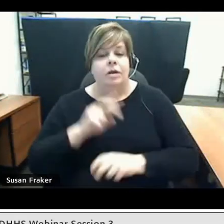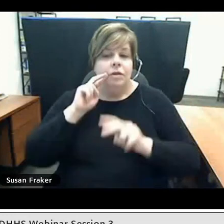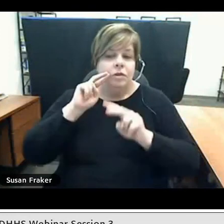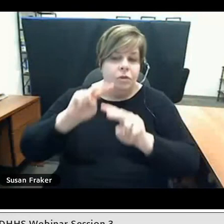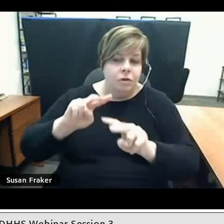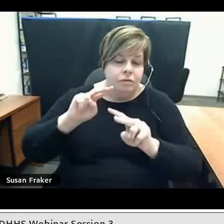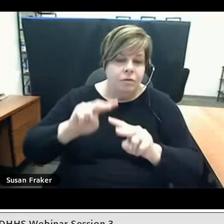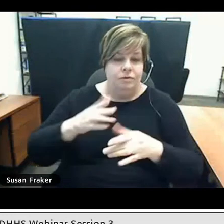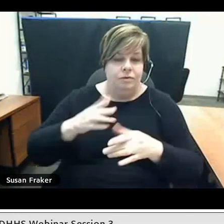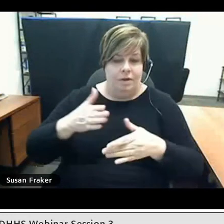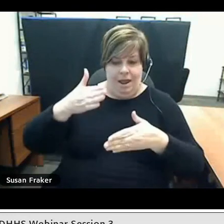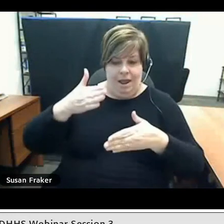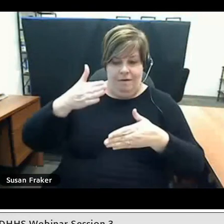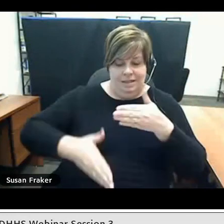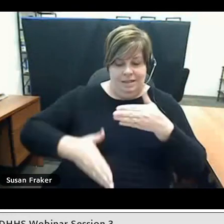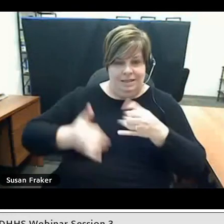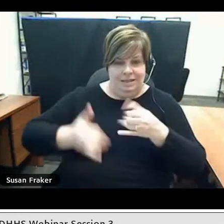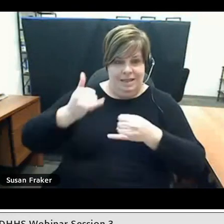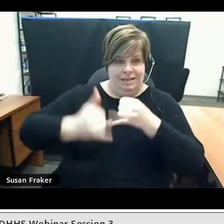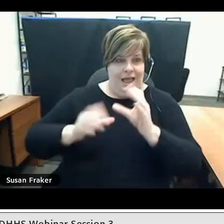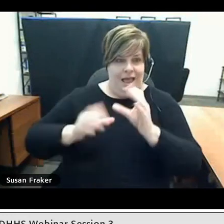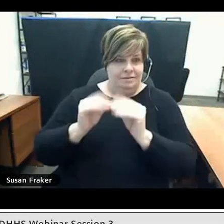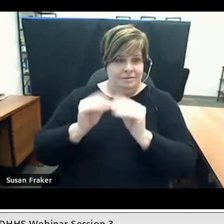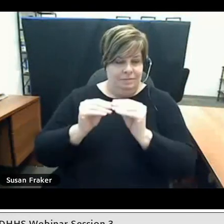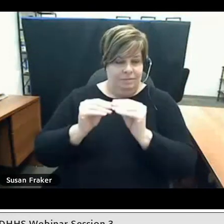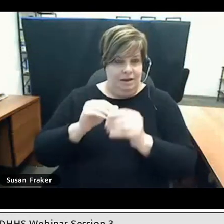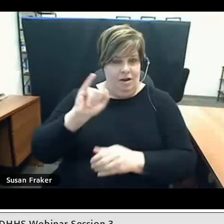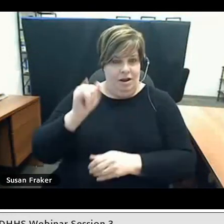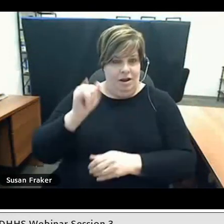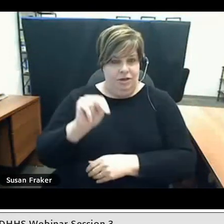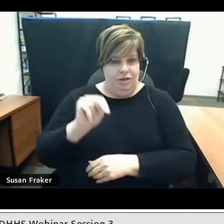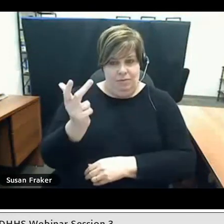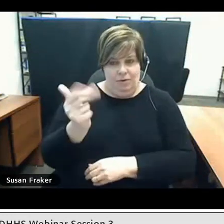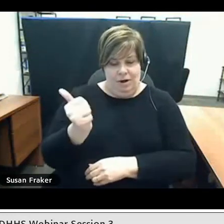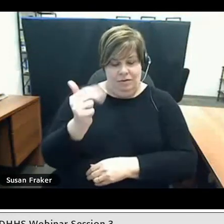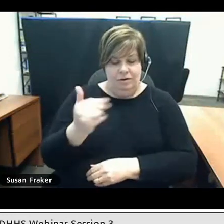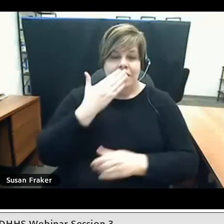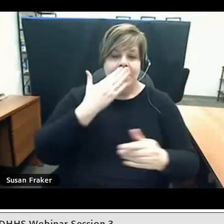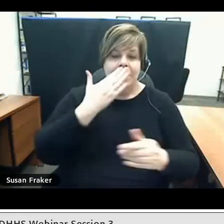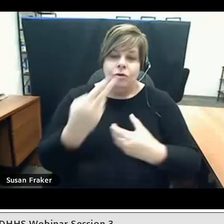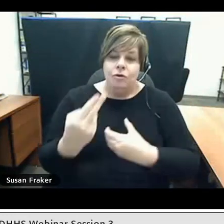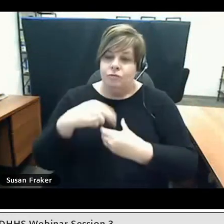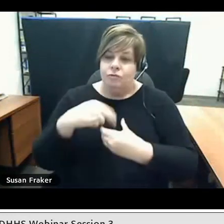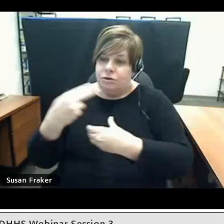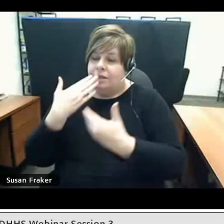wrap-up session on the 13th. Thank you all for joining us, and thank you all for the great work